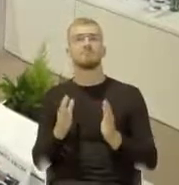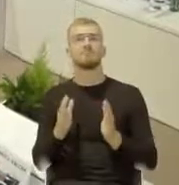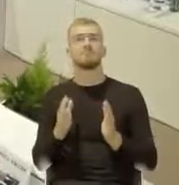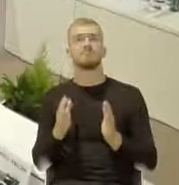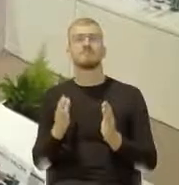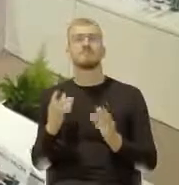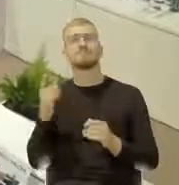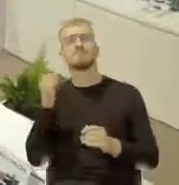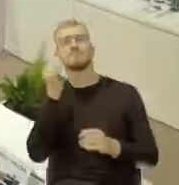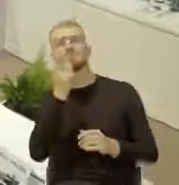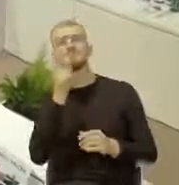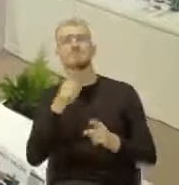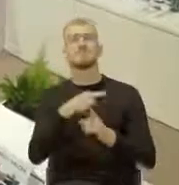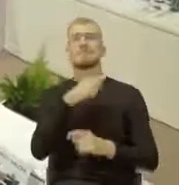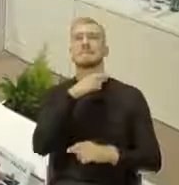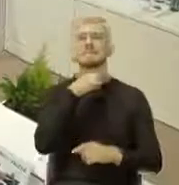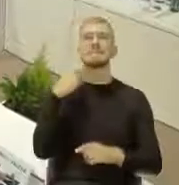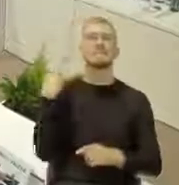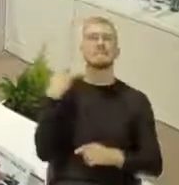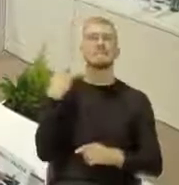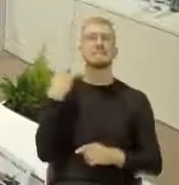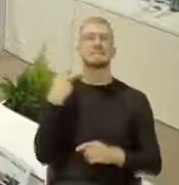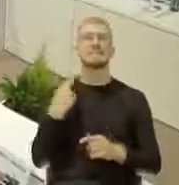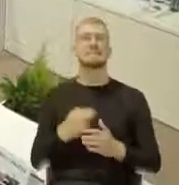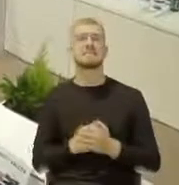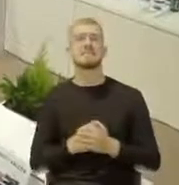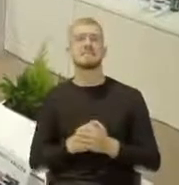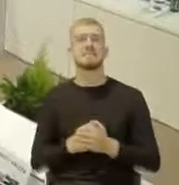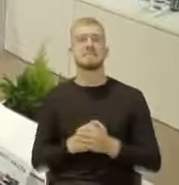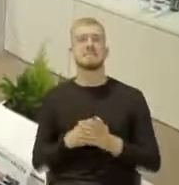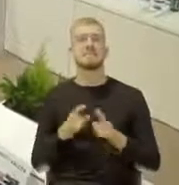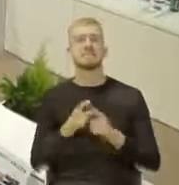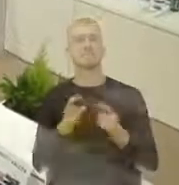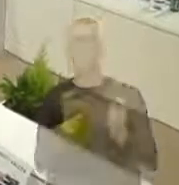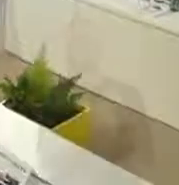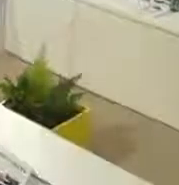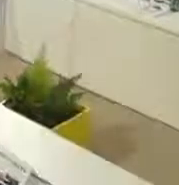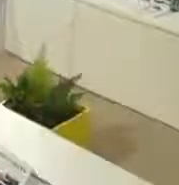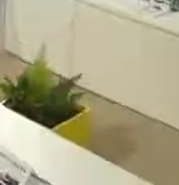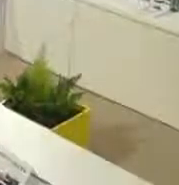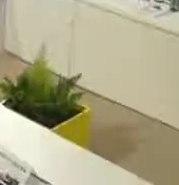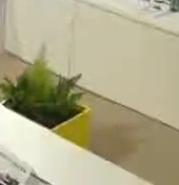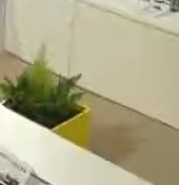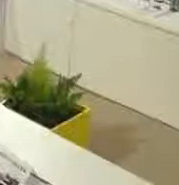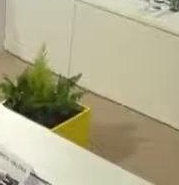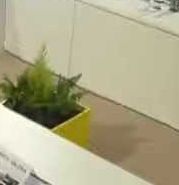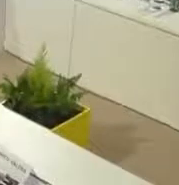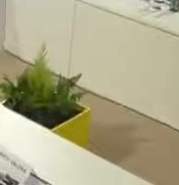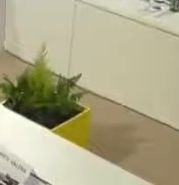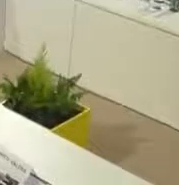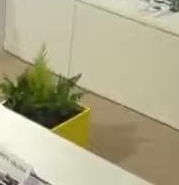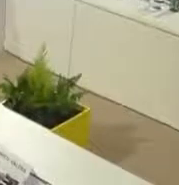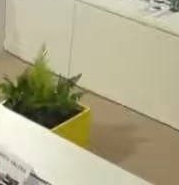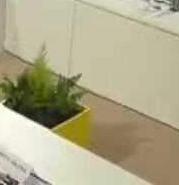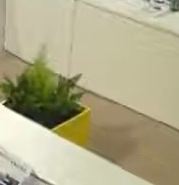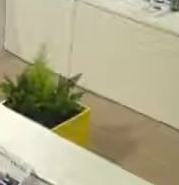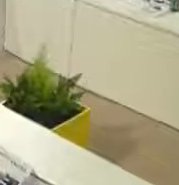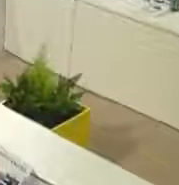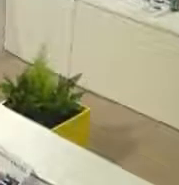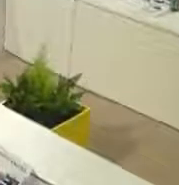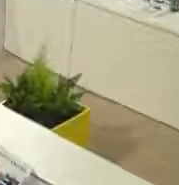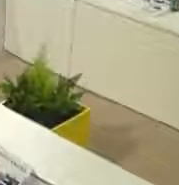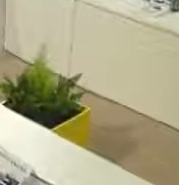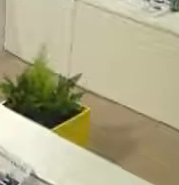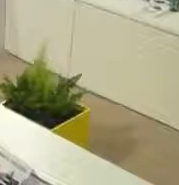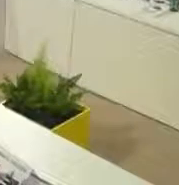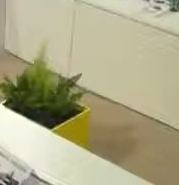Forum can help us address these concerns and evaluate localization through the development community. So I look forward to